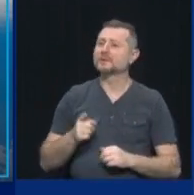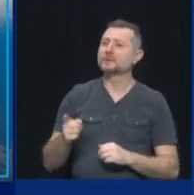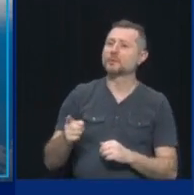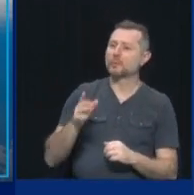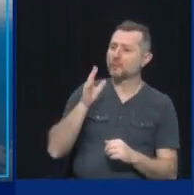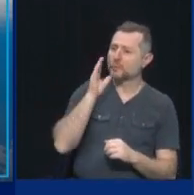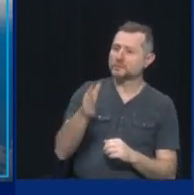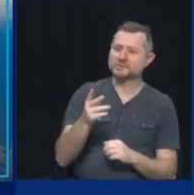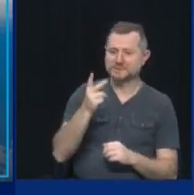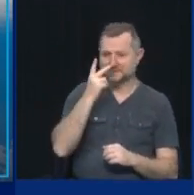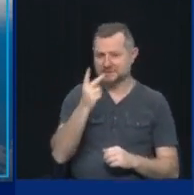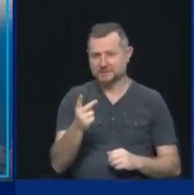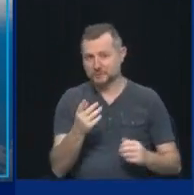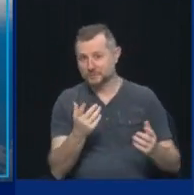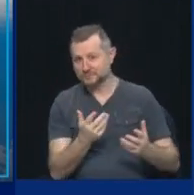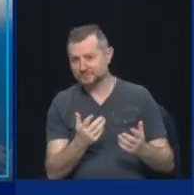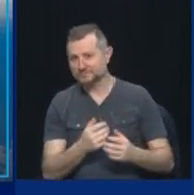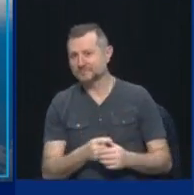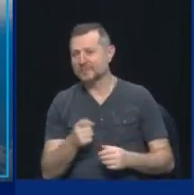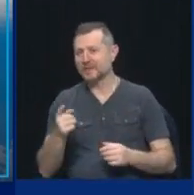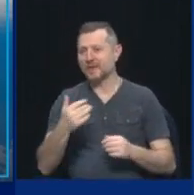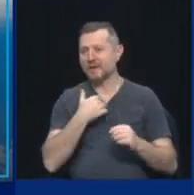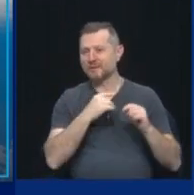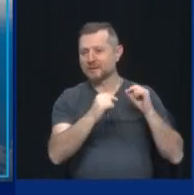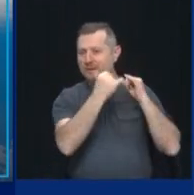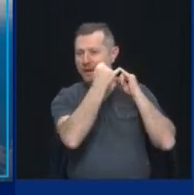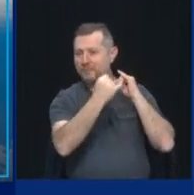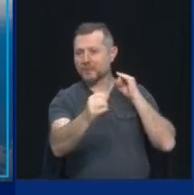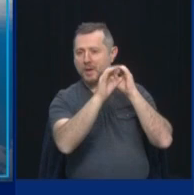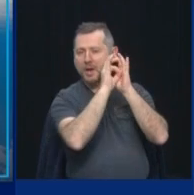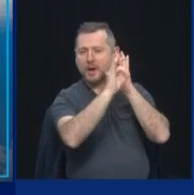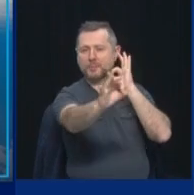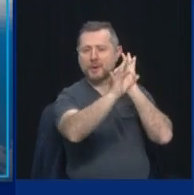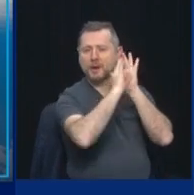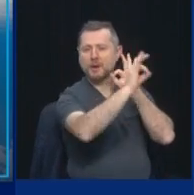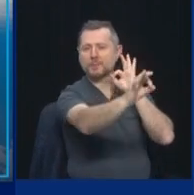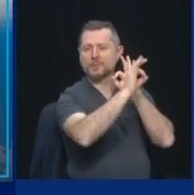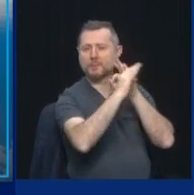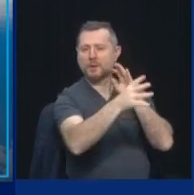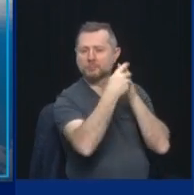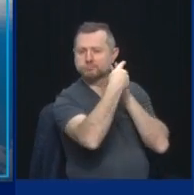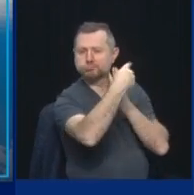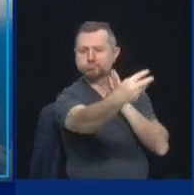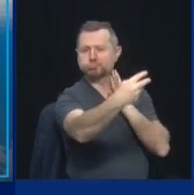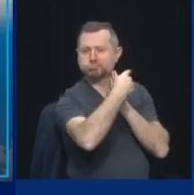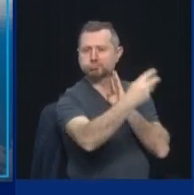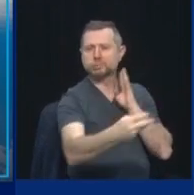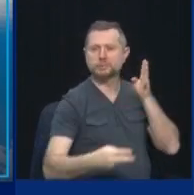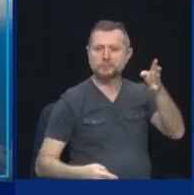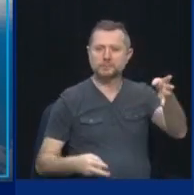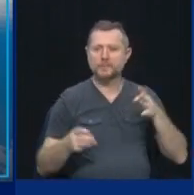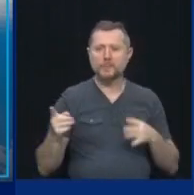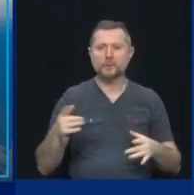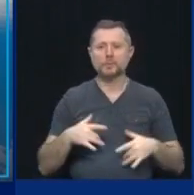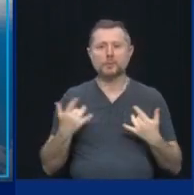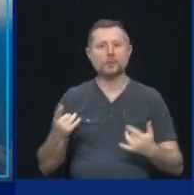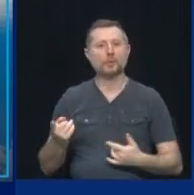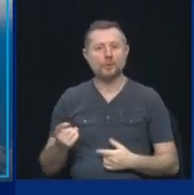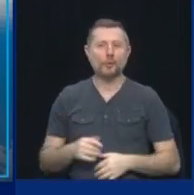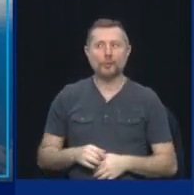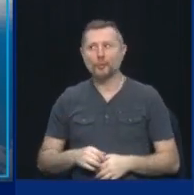tunnel walls, and it is going to make his day. But the tunnels go from here to